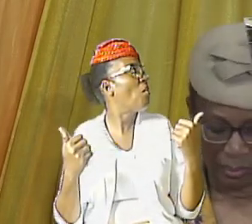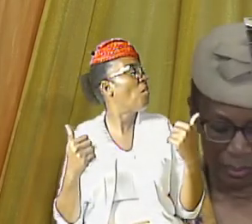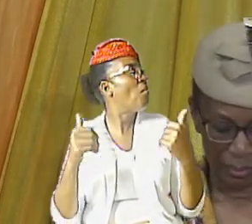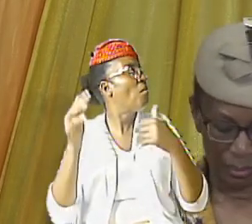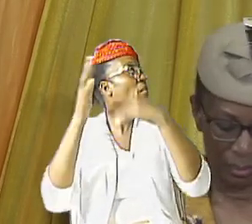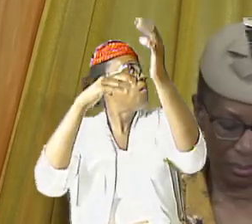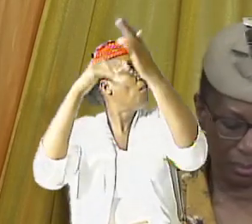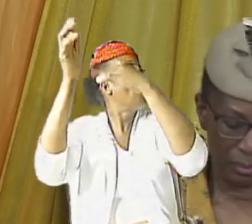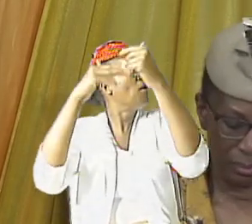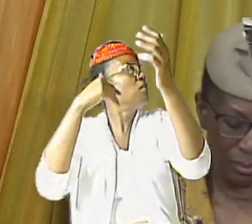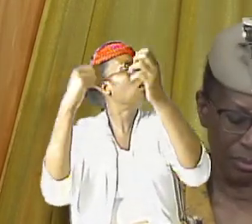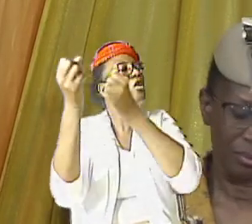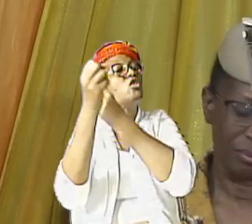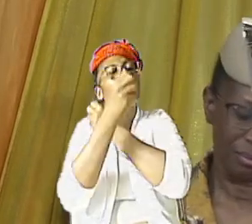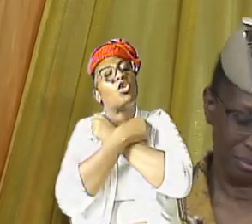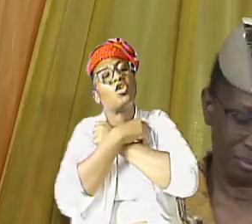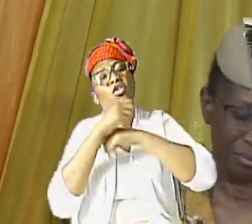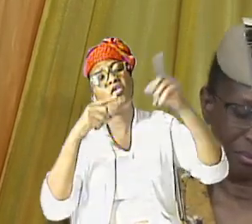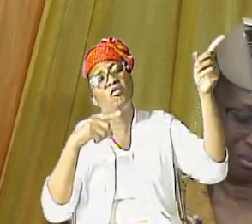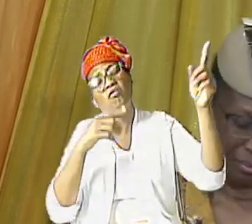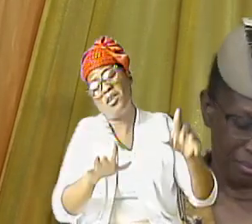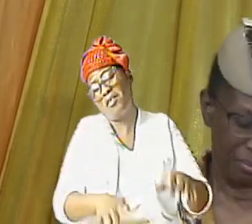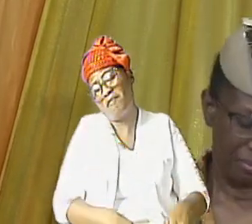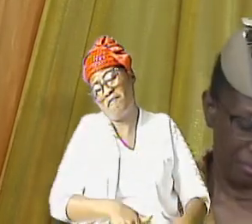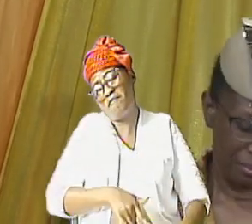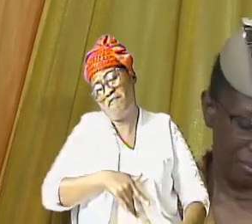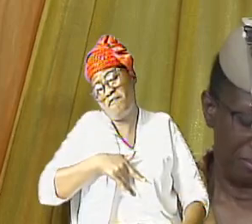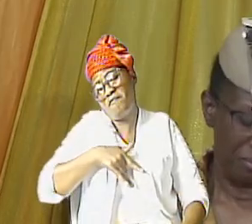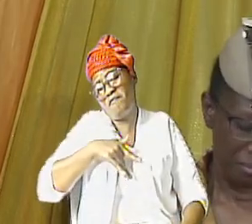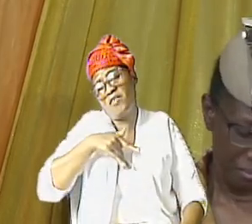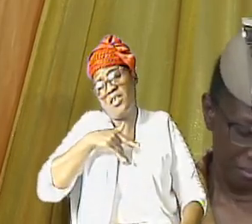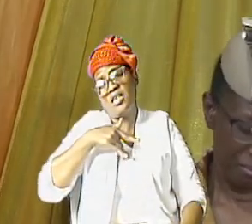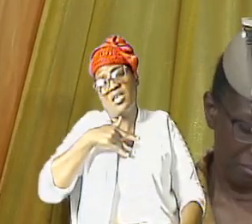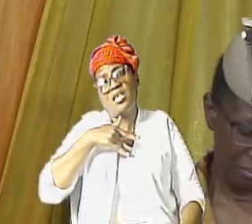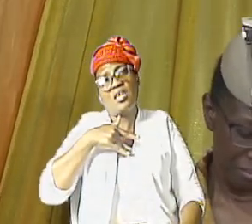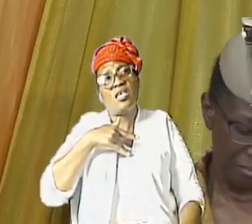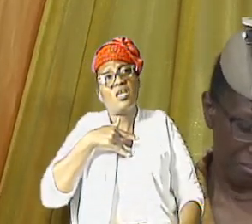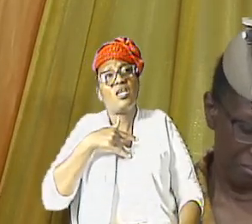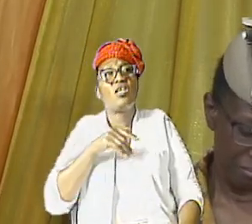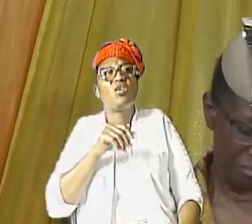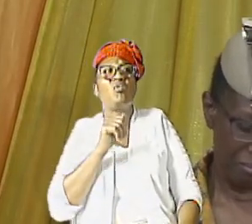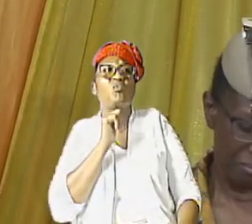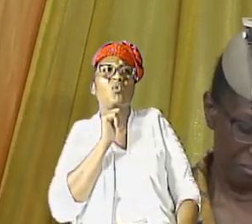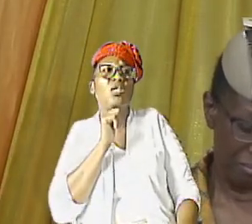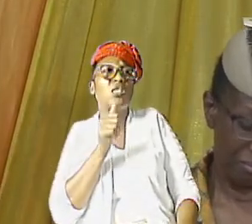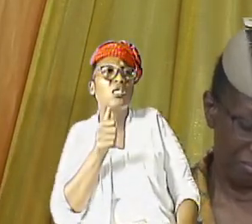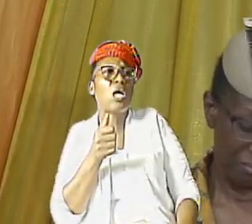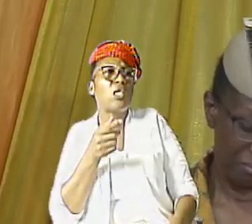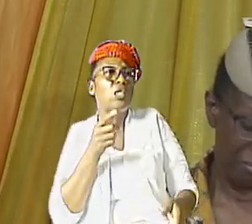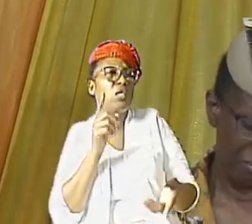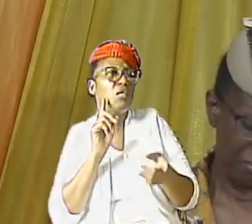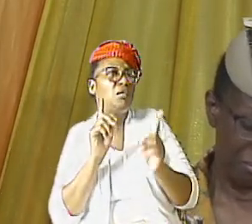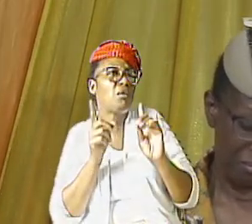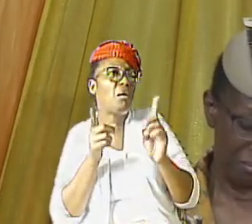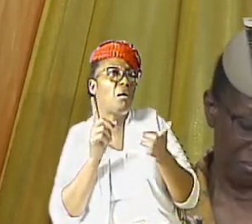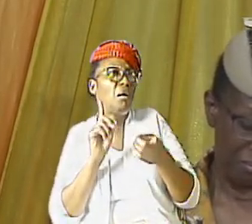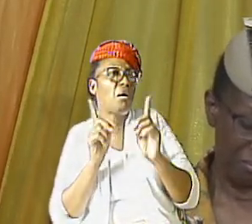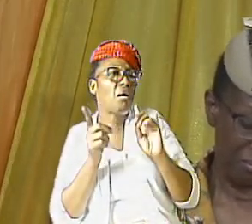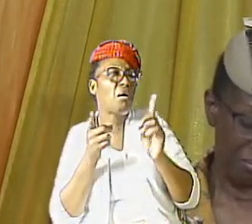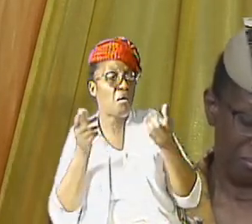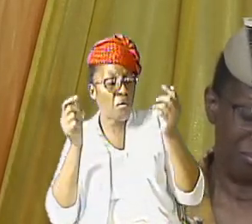when I come up the stairs, the love that I felt was unexplainable. I remember one sister, I don't know her face